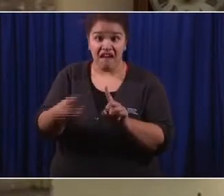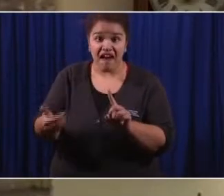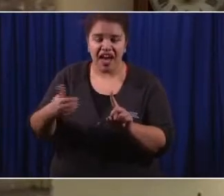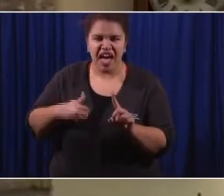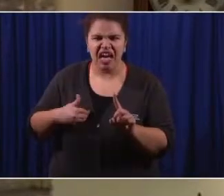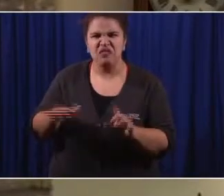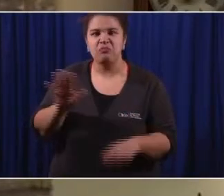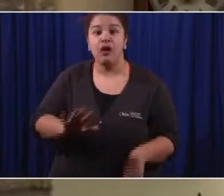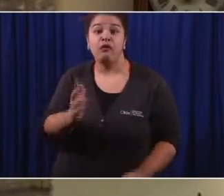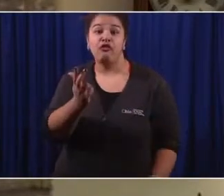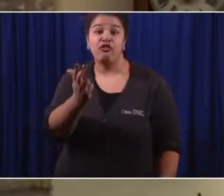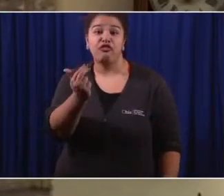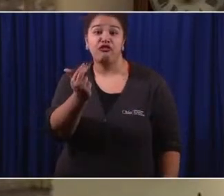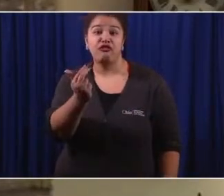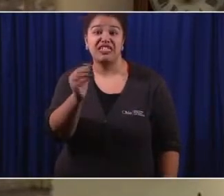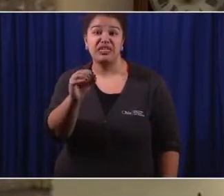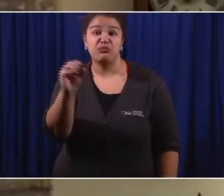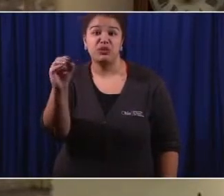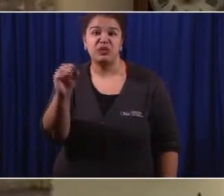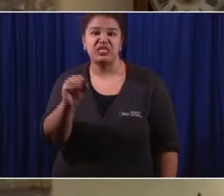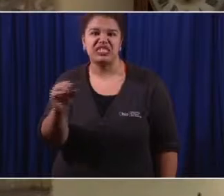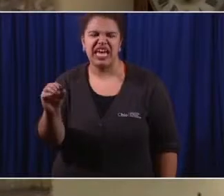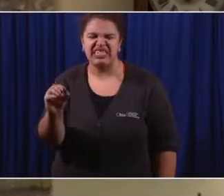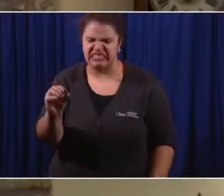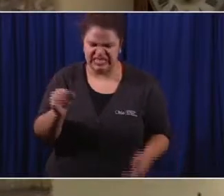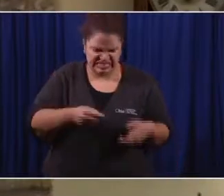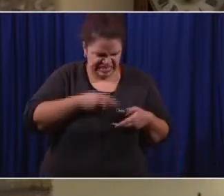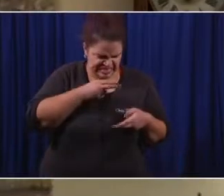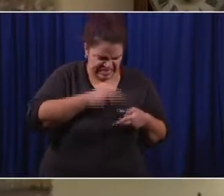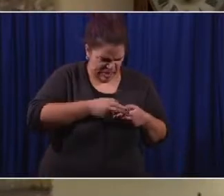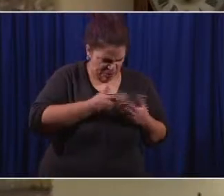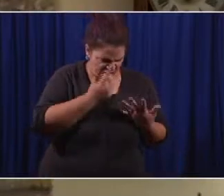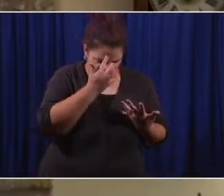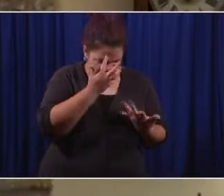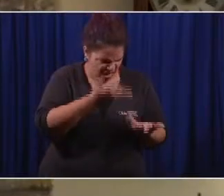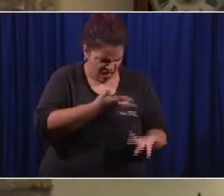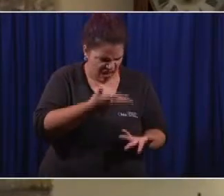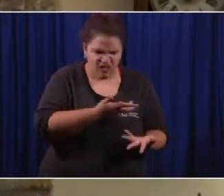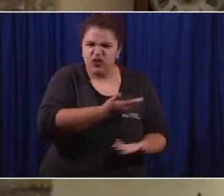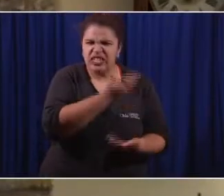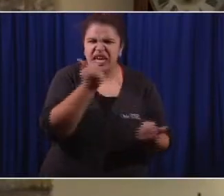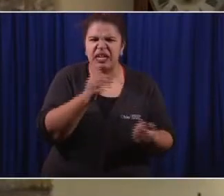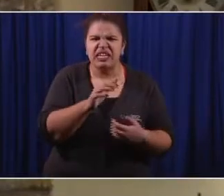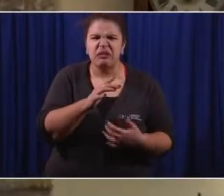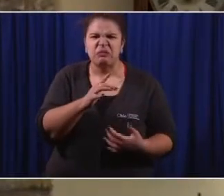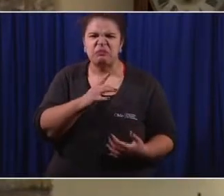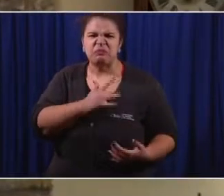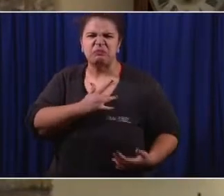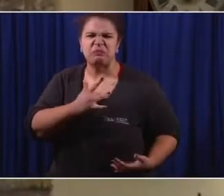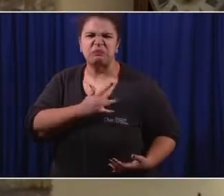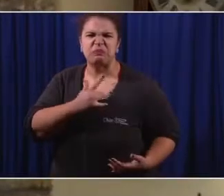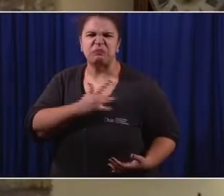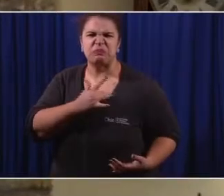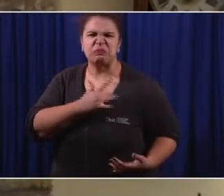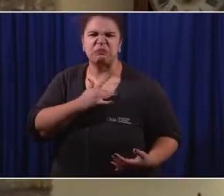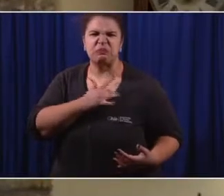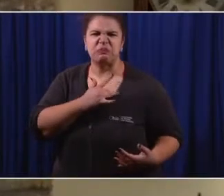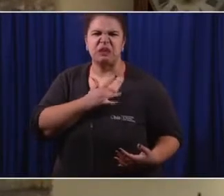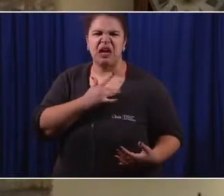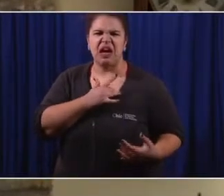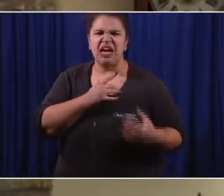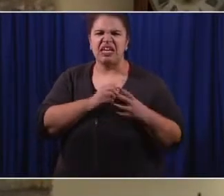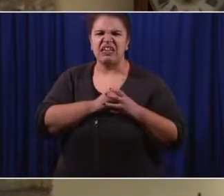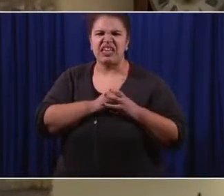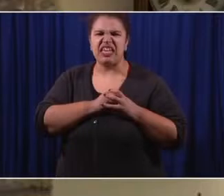can't remember the exact name, but it's a microcardial. It is some problem in regard to inflammation in the